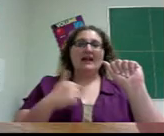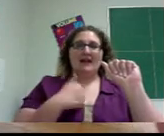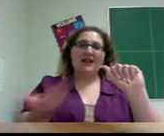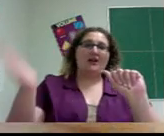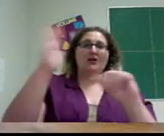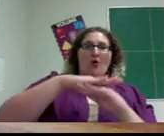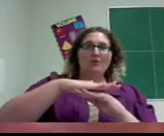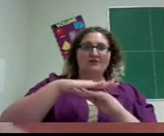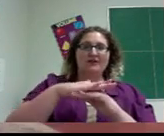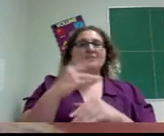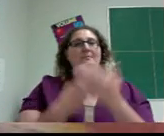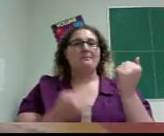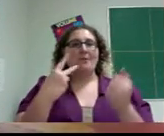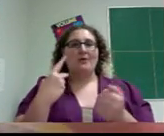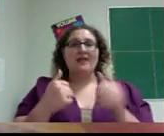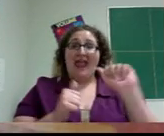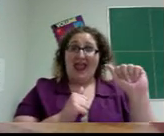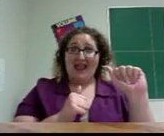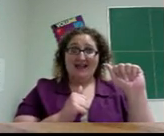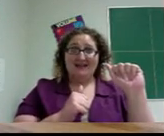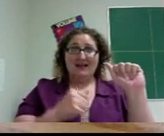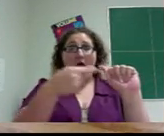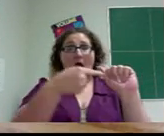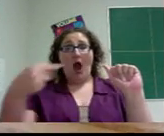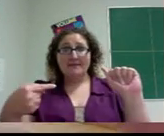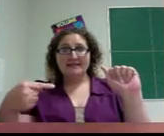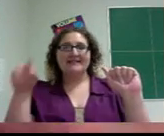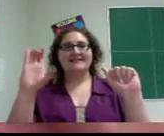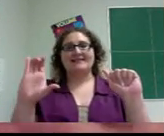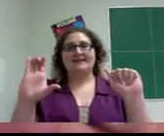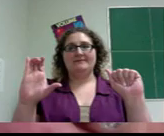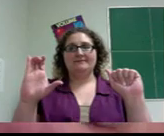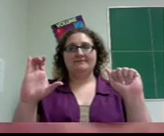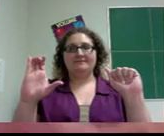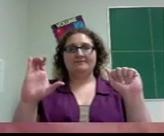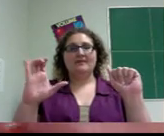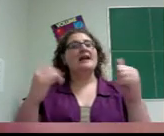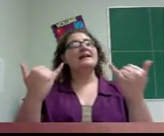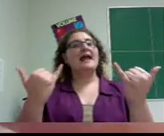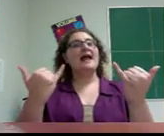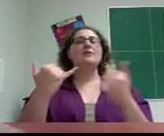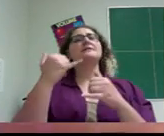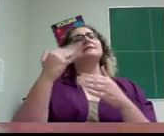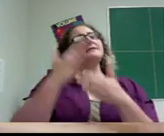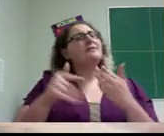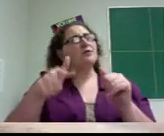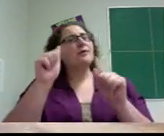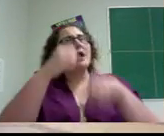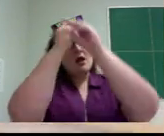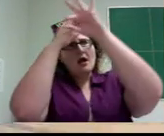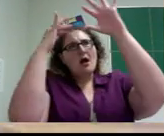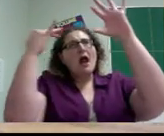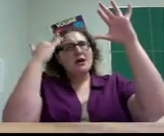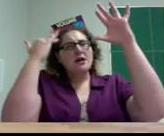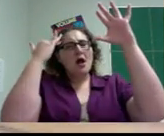letter A. And I could close this shut and we can see it on both sides. Here's A, opposite of that is C. Now some of you will be able